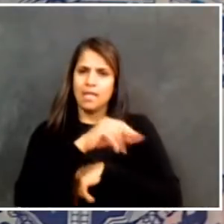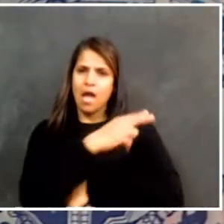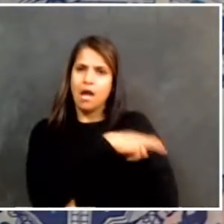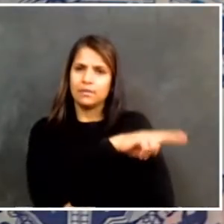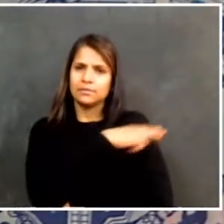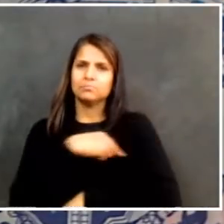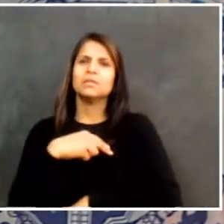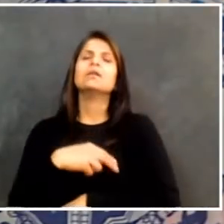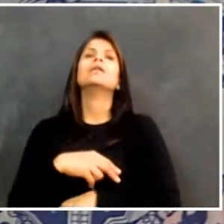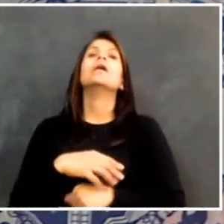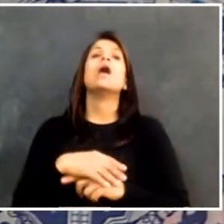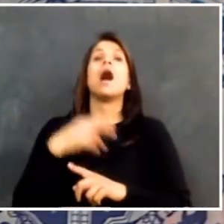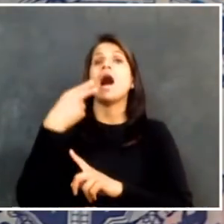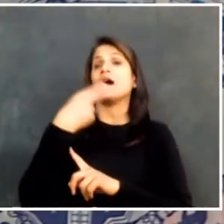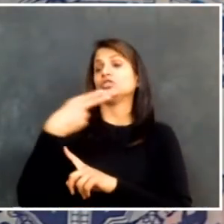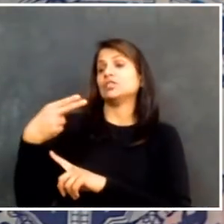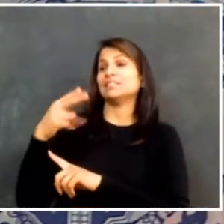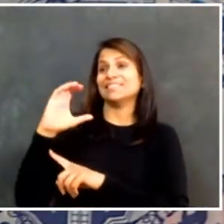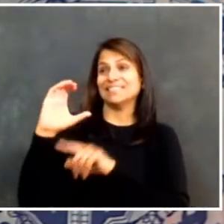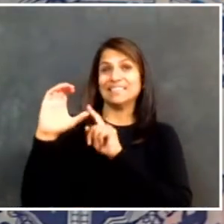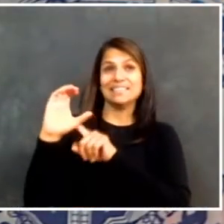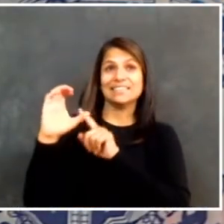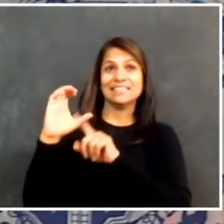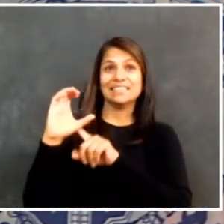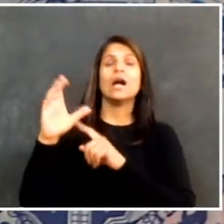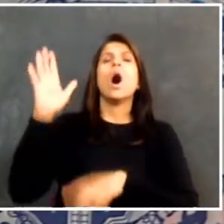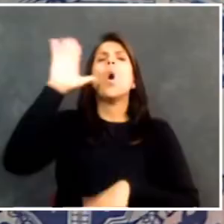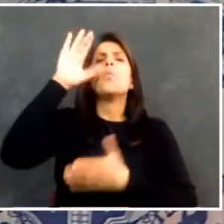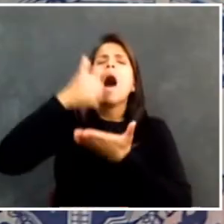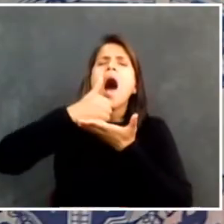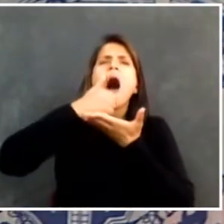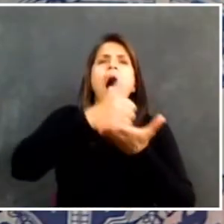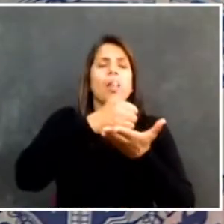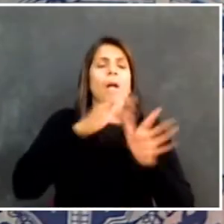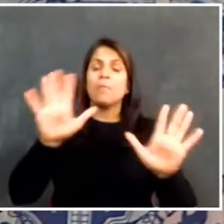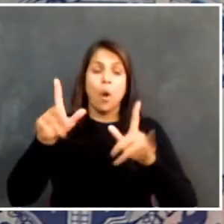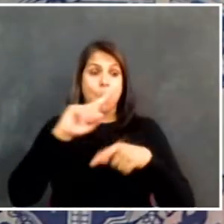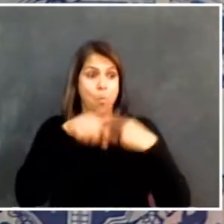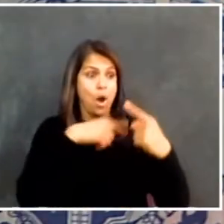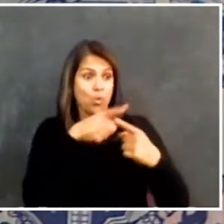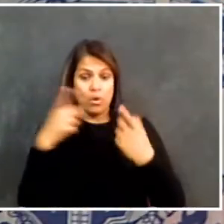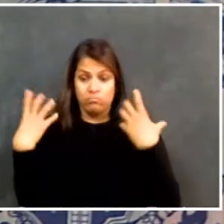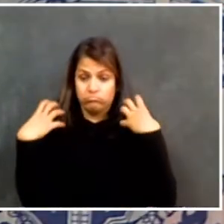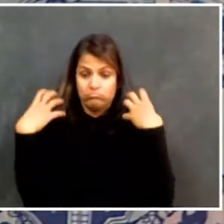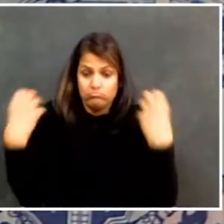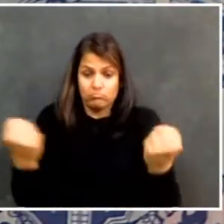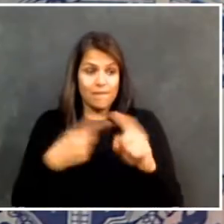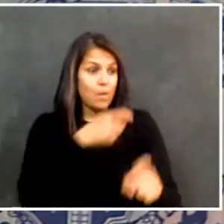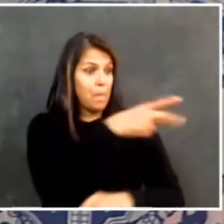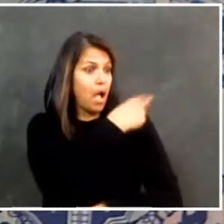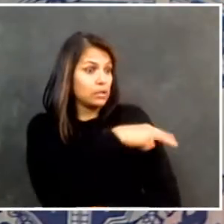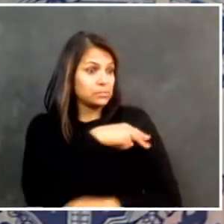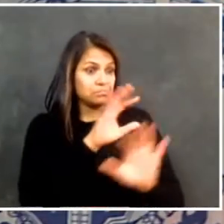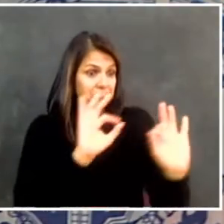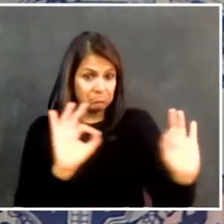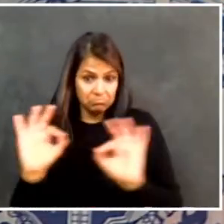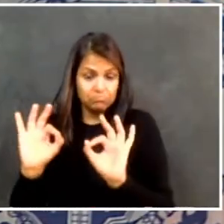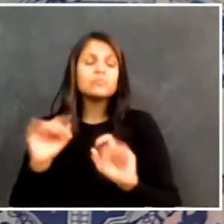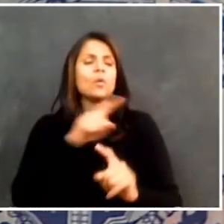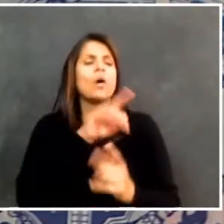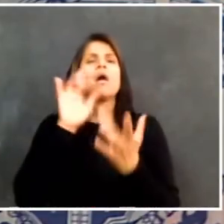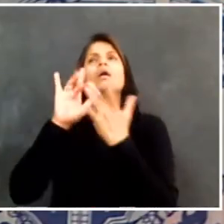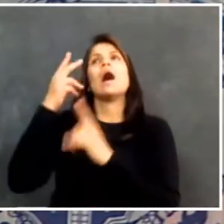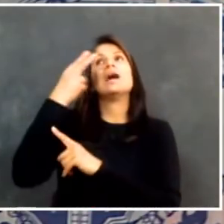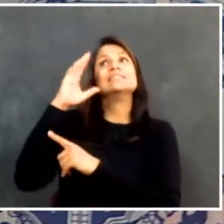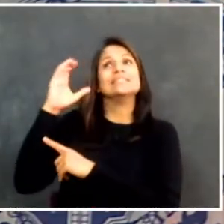hey, I noticed you don't have insurance, let's sign you up right now. So we'll keep getting more and more insurance to everyone who does qualify. Anyone who